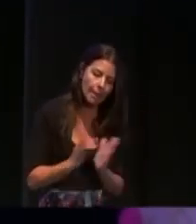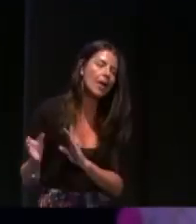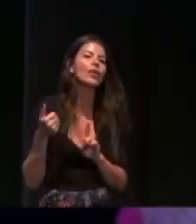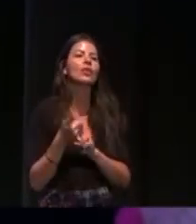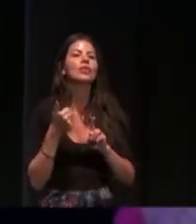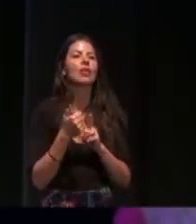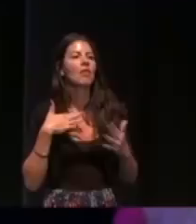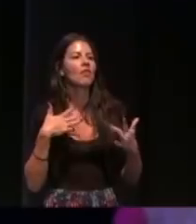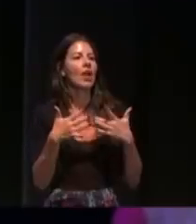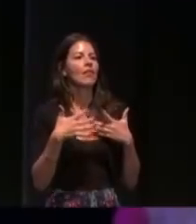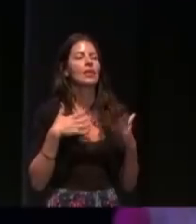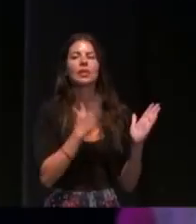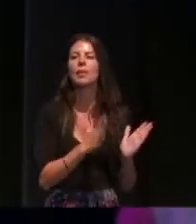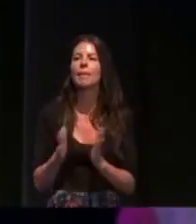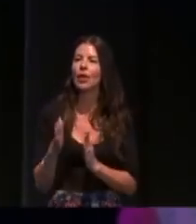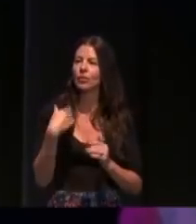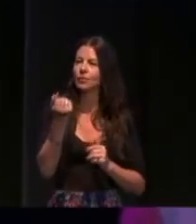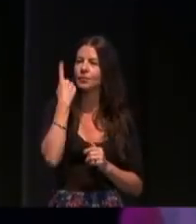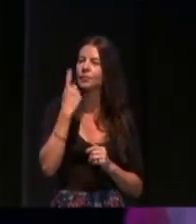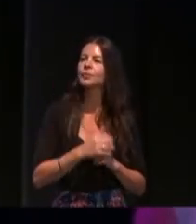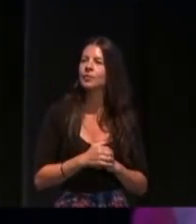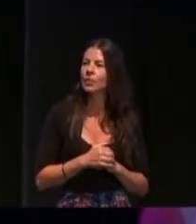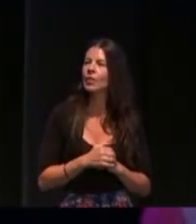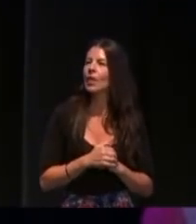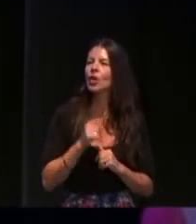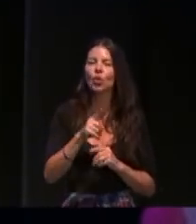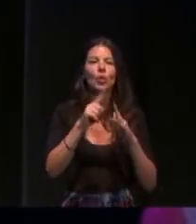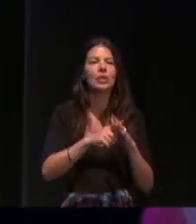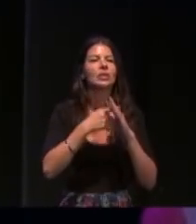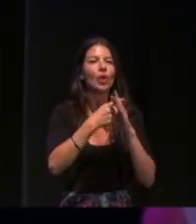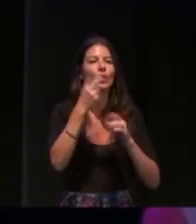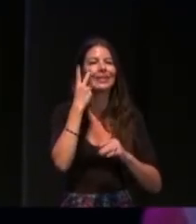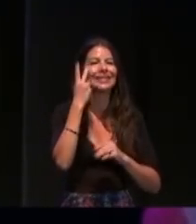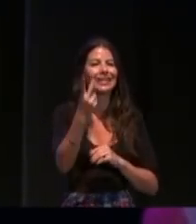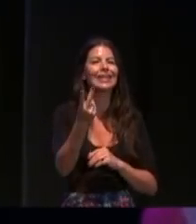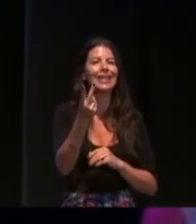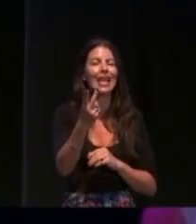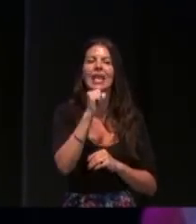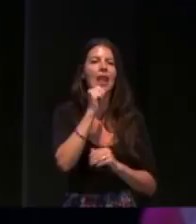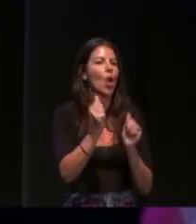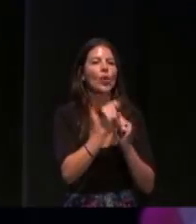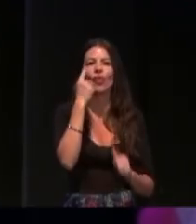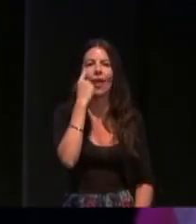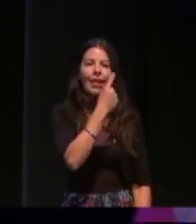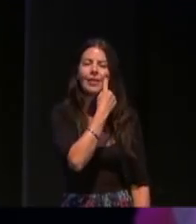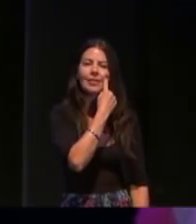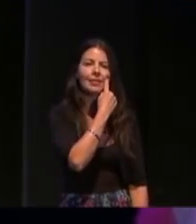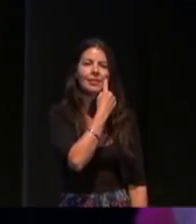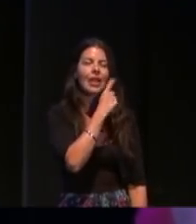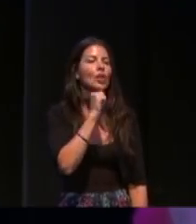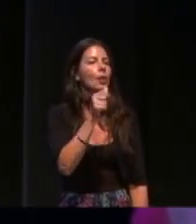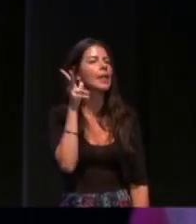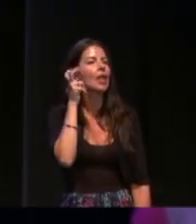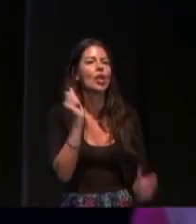to be vibrationally prepared, you see, you'll begin to see not with eyes. You